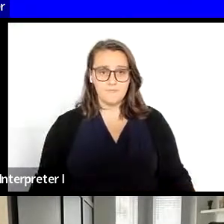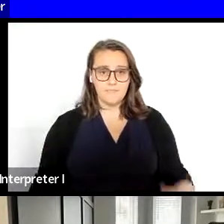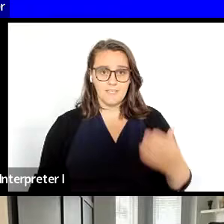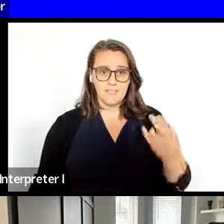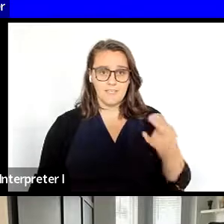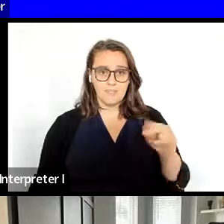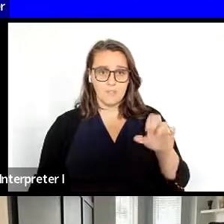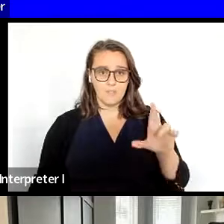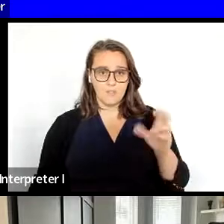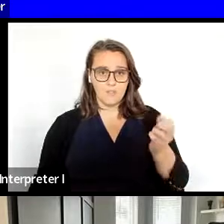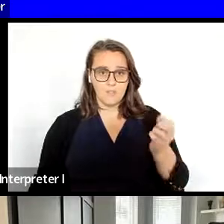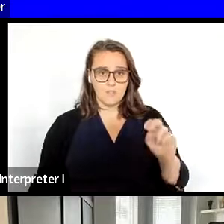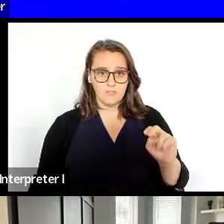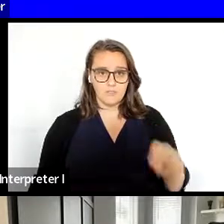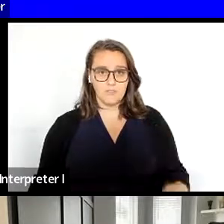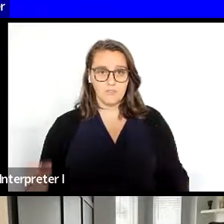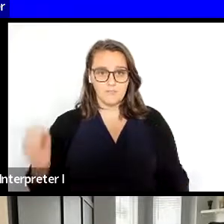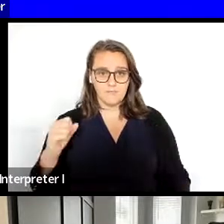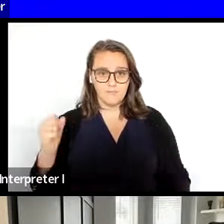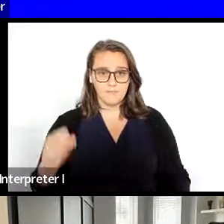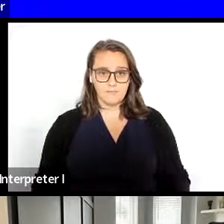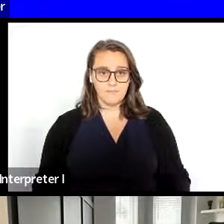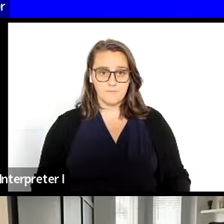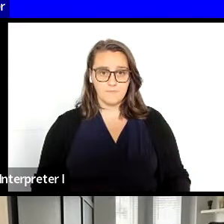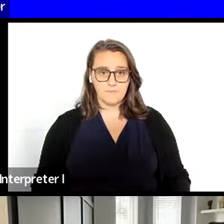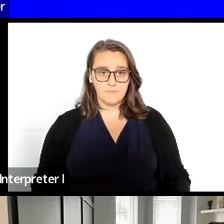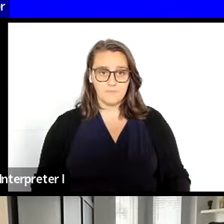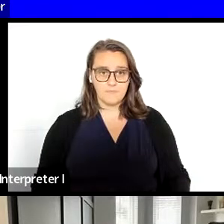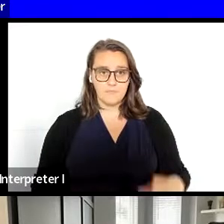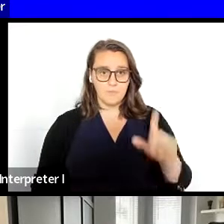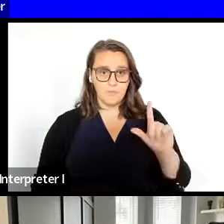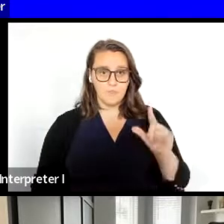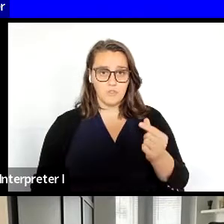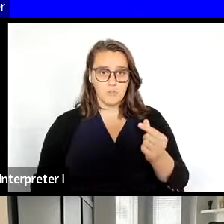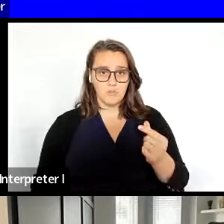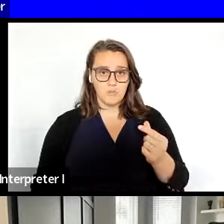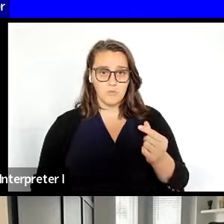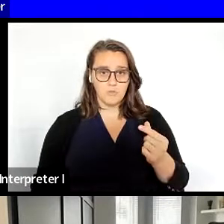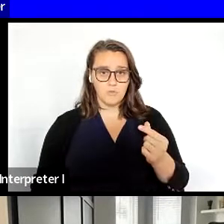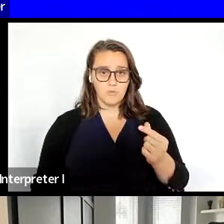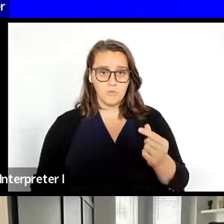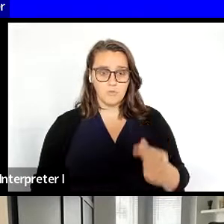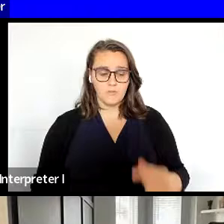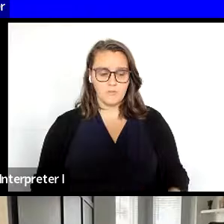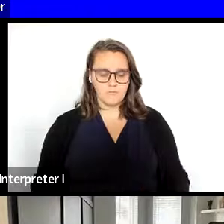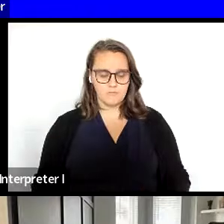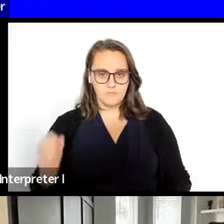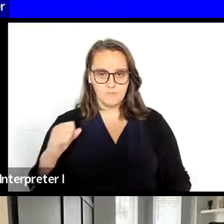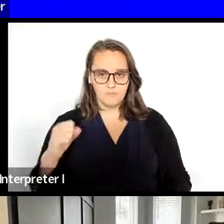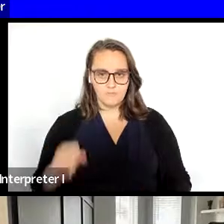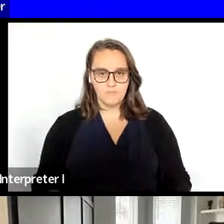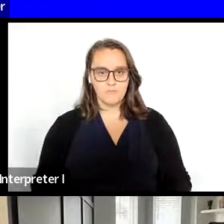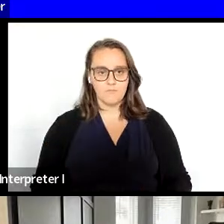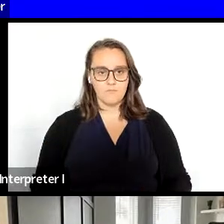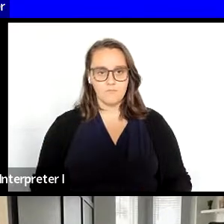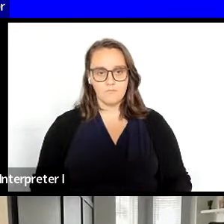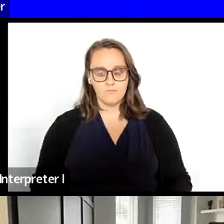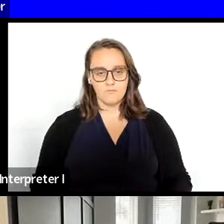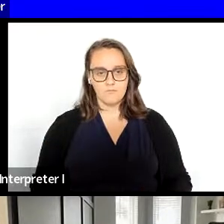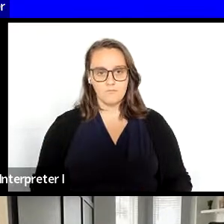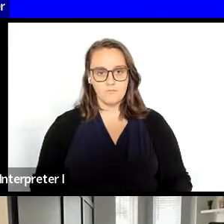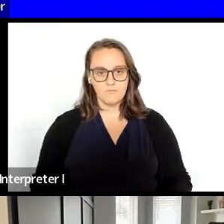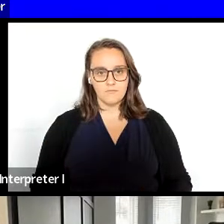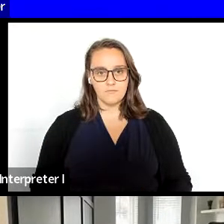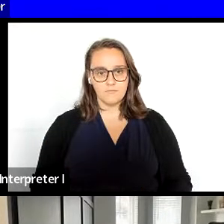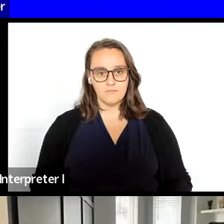Henderson? Yes. Councilmember Henderson votes yes. Councilmember Lewis George? Yes. Councilmember Lewis George votes